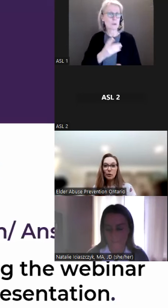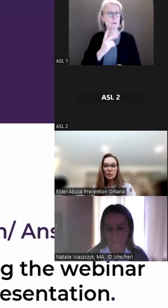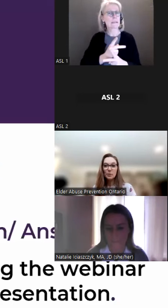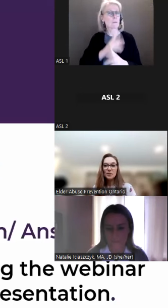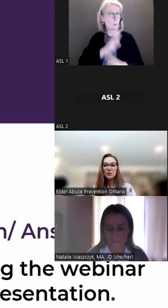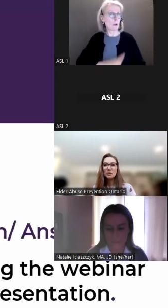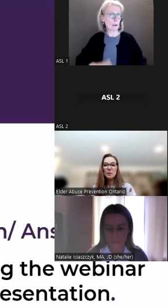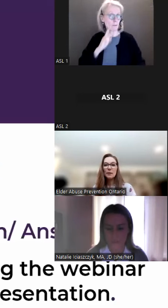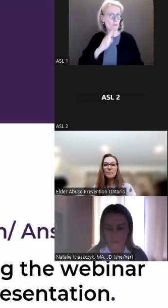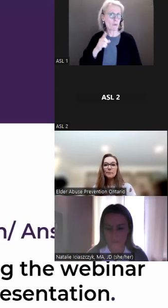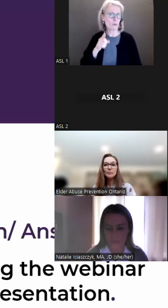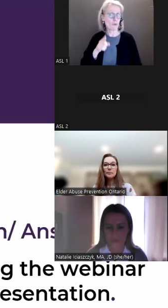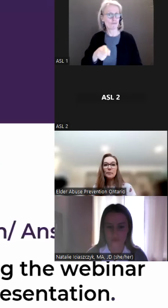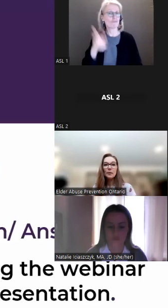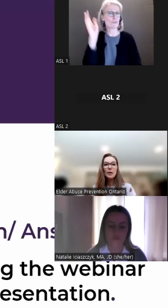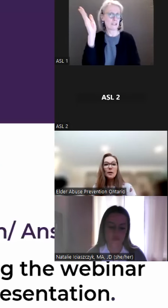quiet for the presenter to speak.